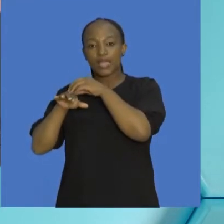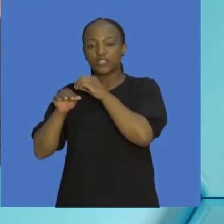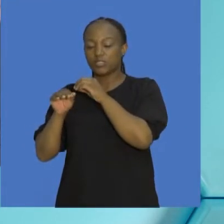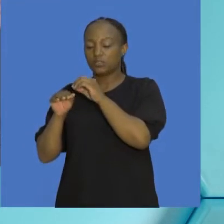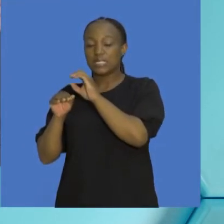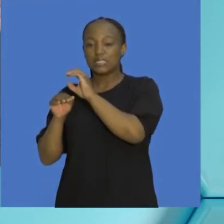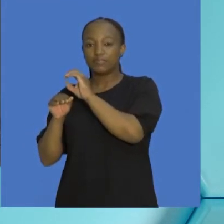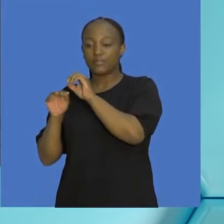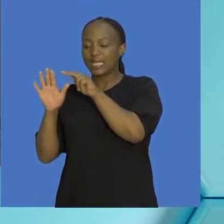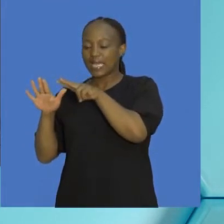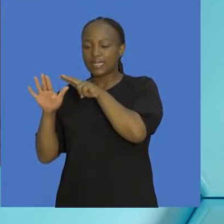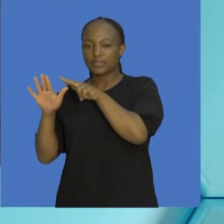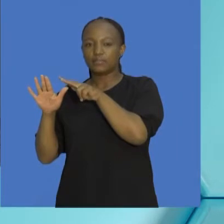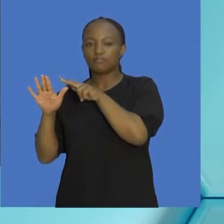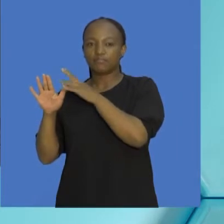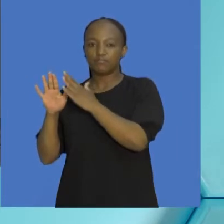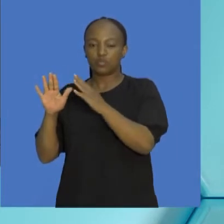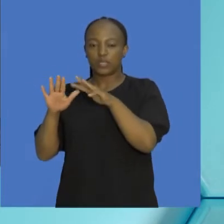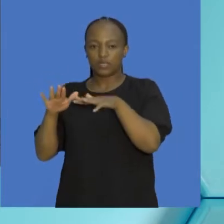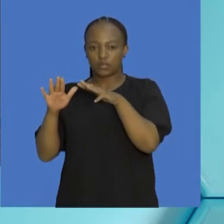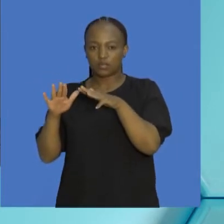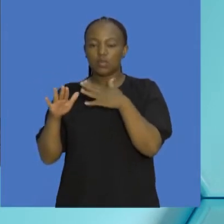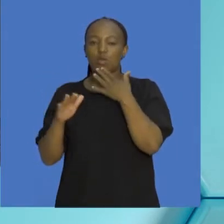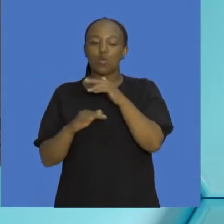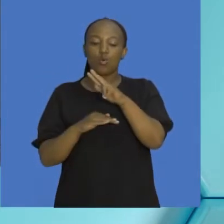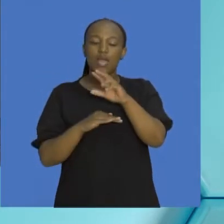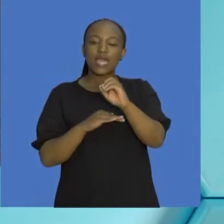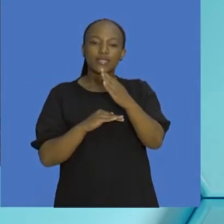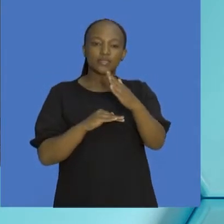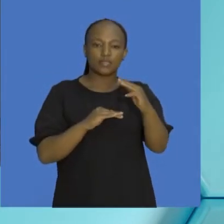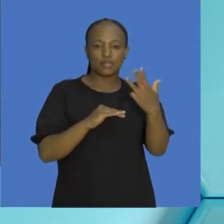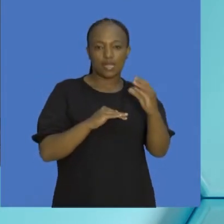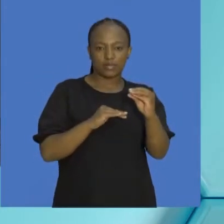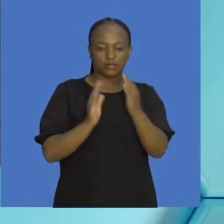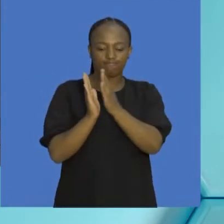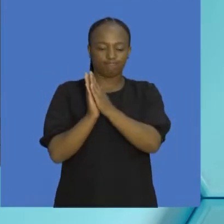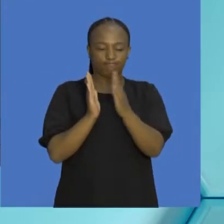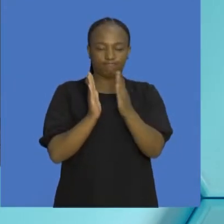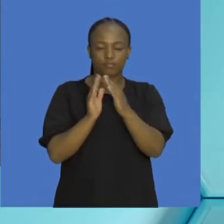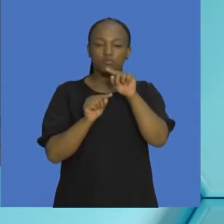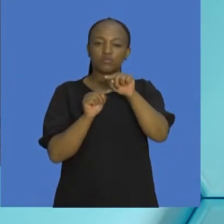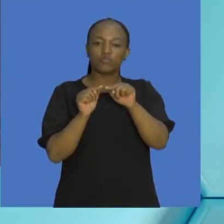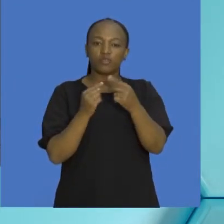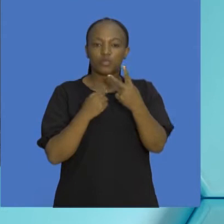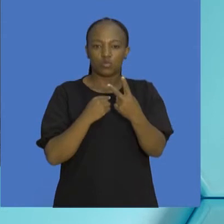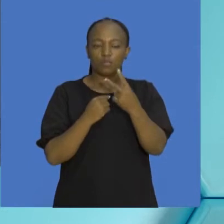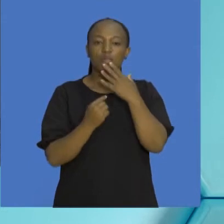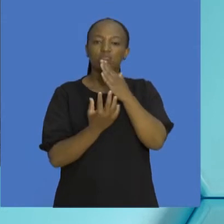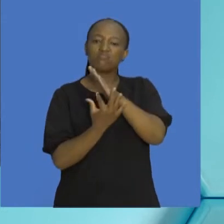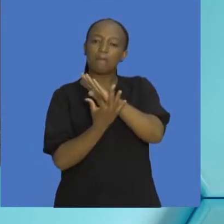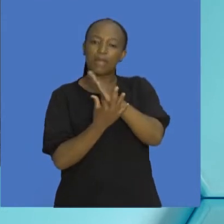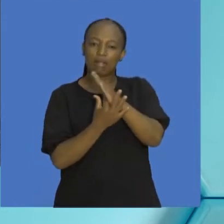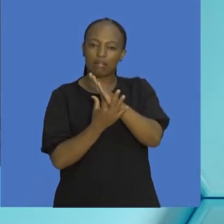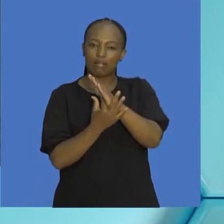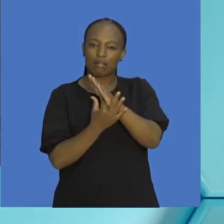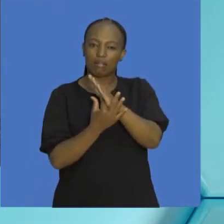interval. The midpoint between 80 and 90 is 80 plus 90 divided by 2, which is halfway,